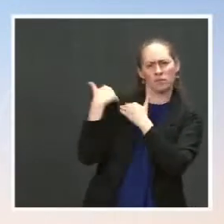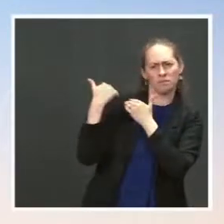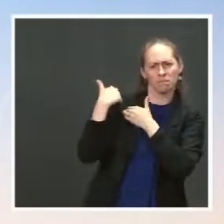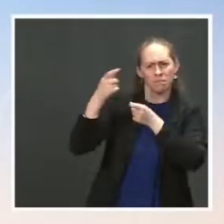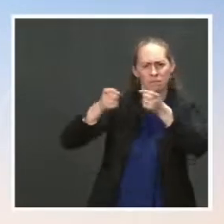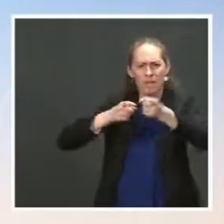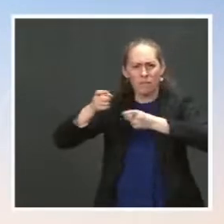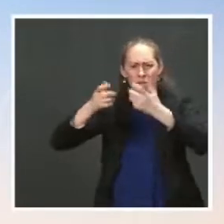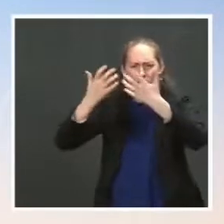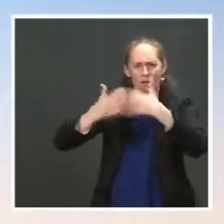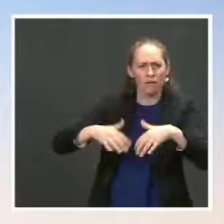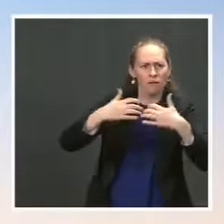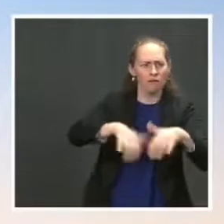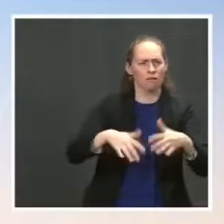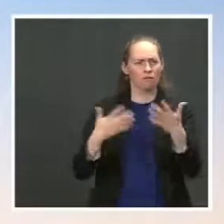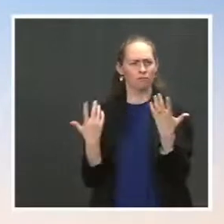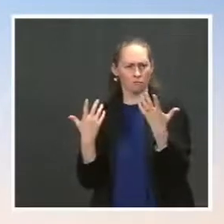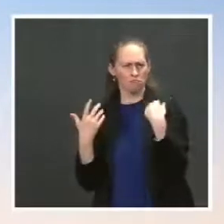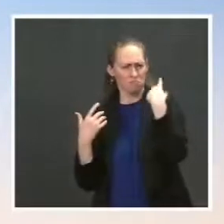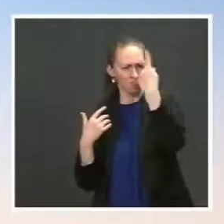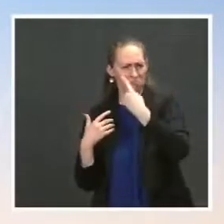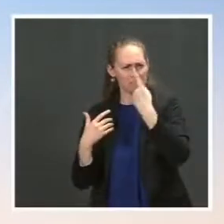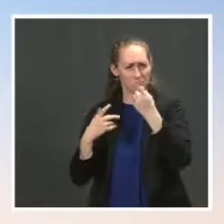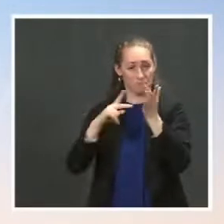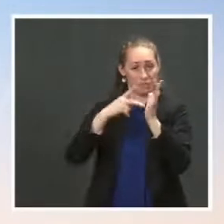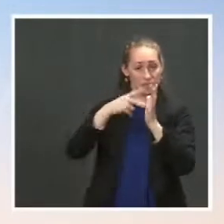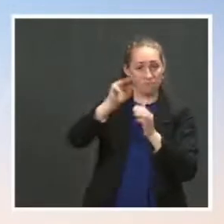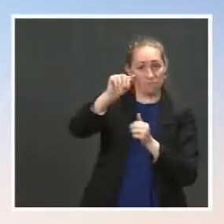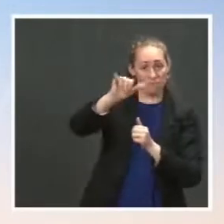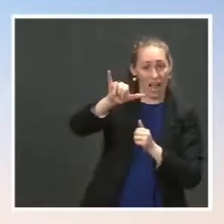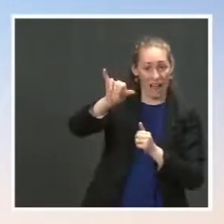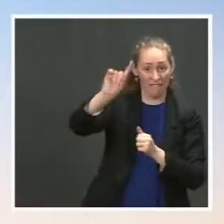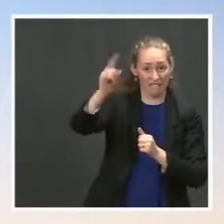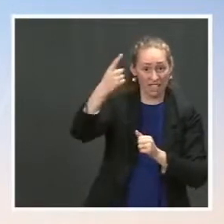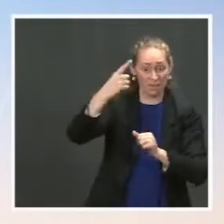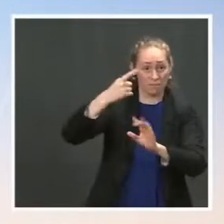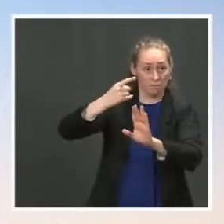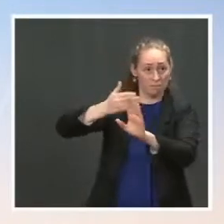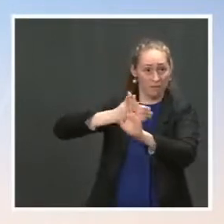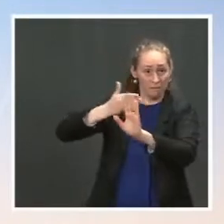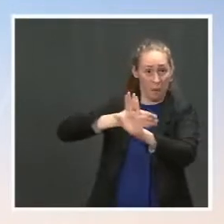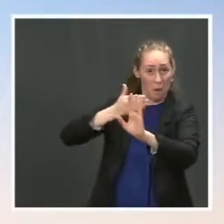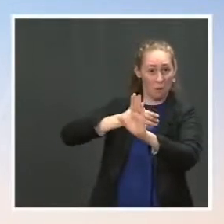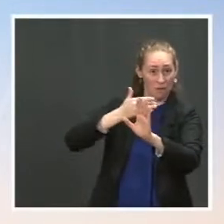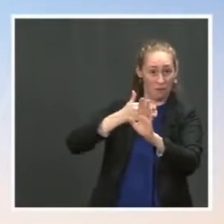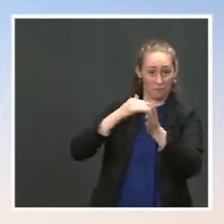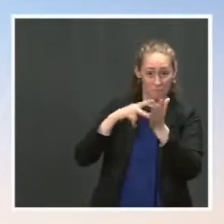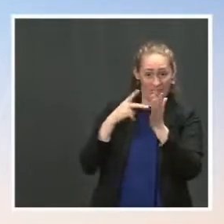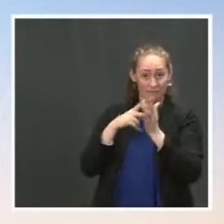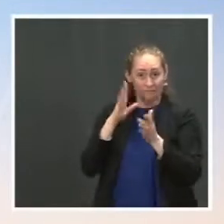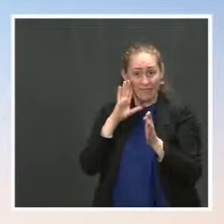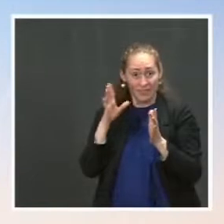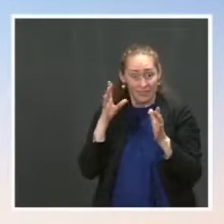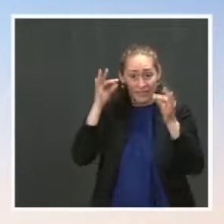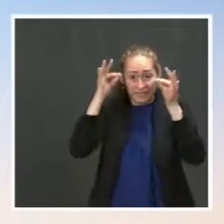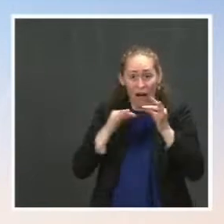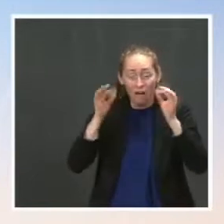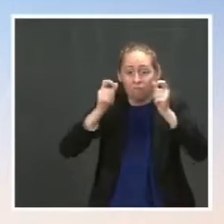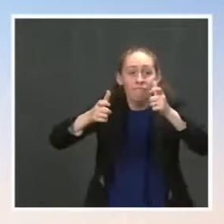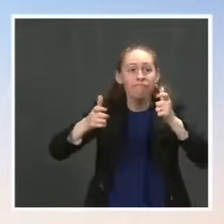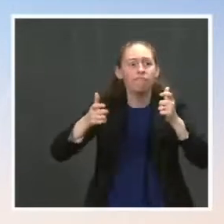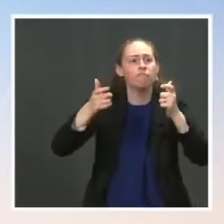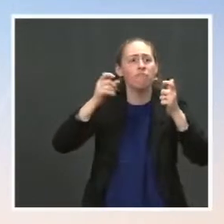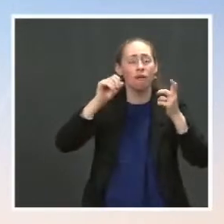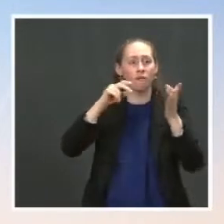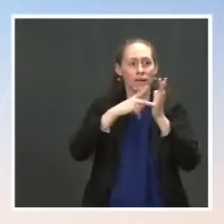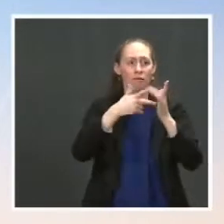to let a deadline like that come within a matter of days, even perhaps, with the military not really